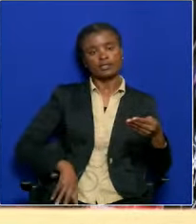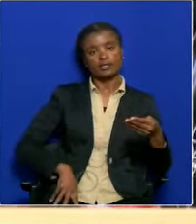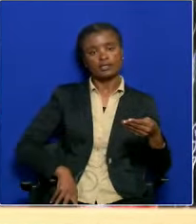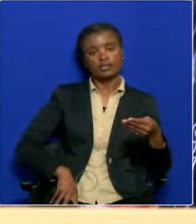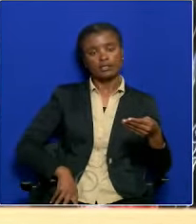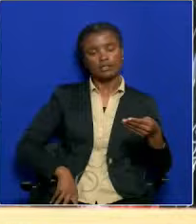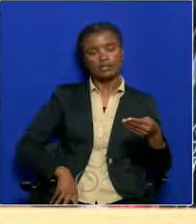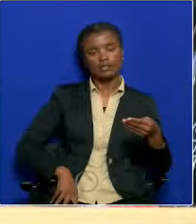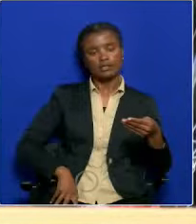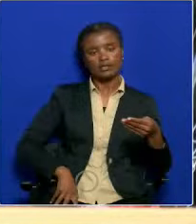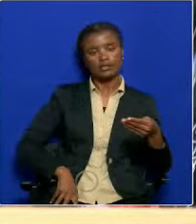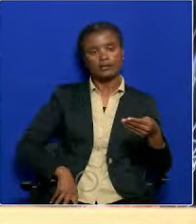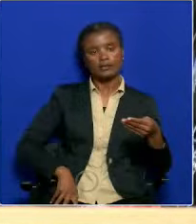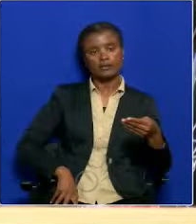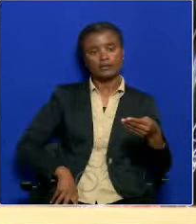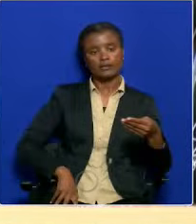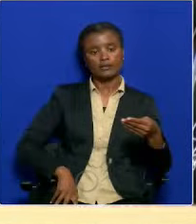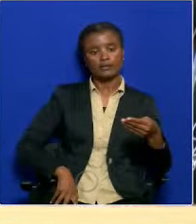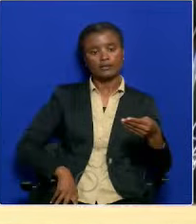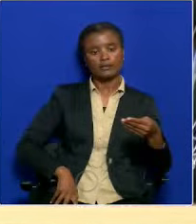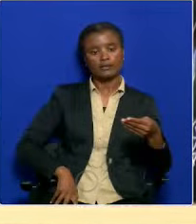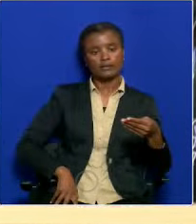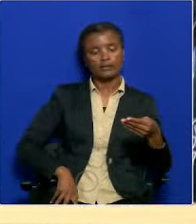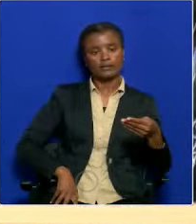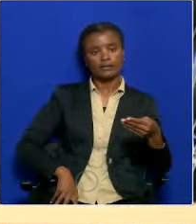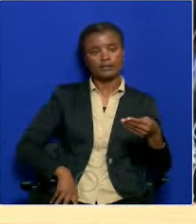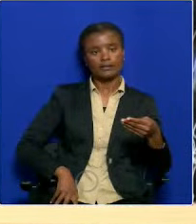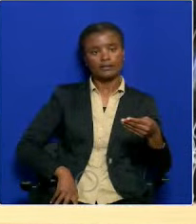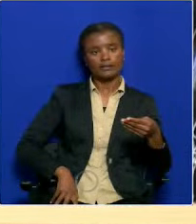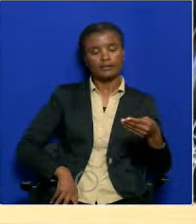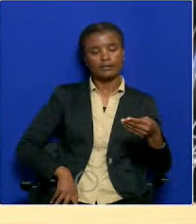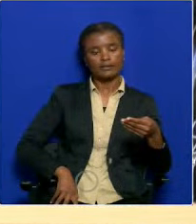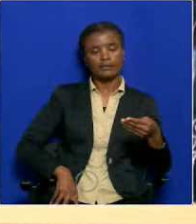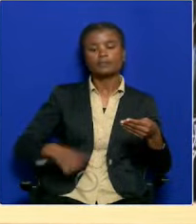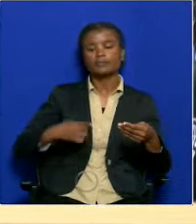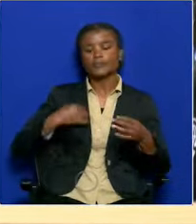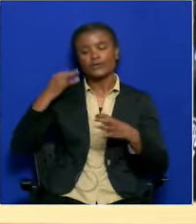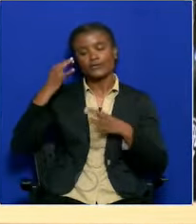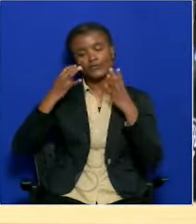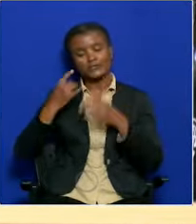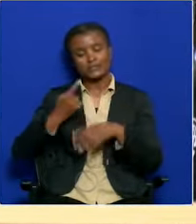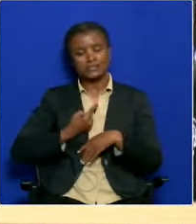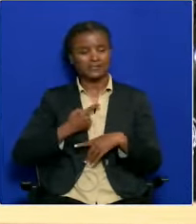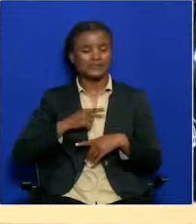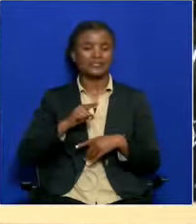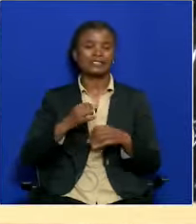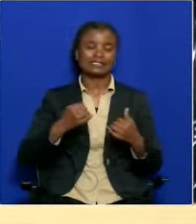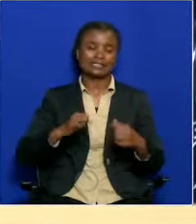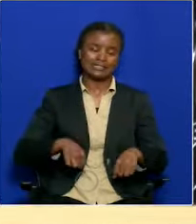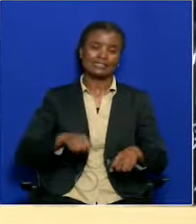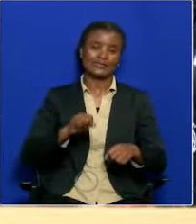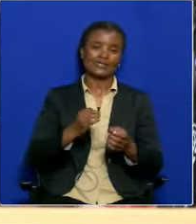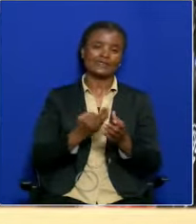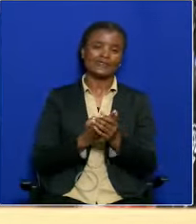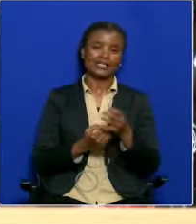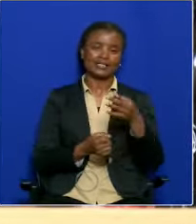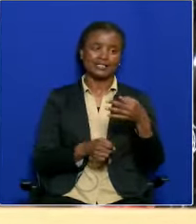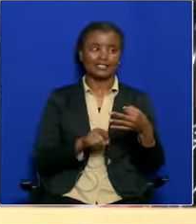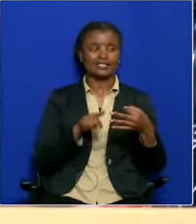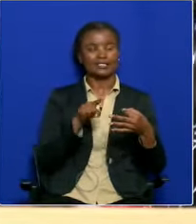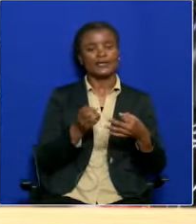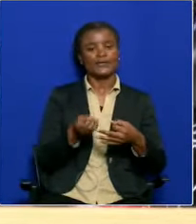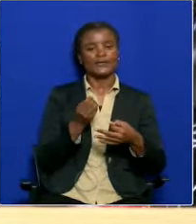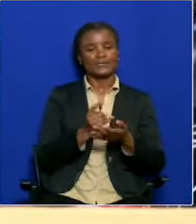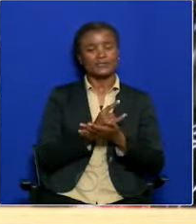I had effectively confused myself. Yes, we are in file 3. We are at the WhatsApp chats at